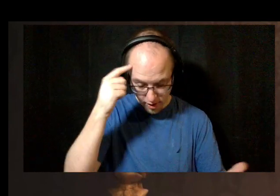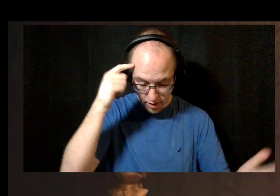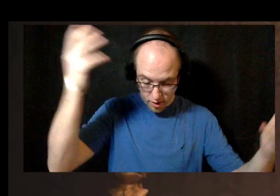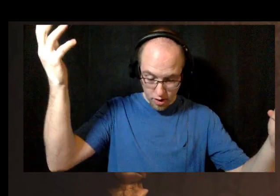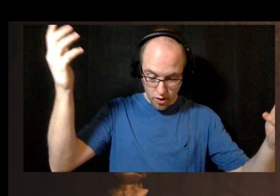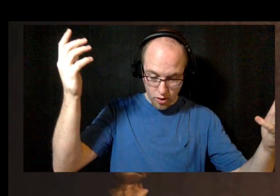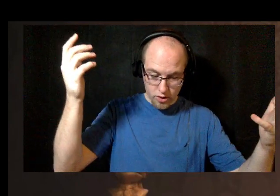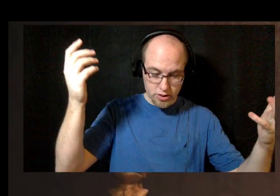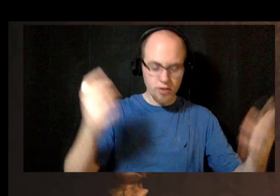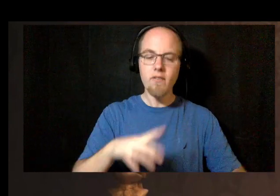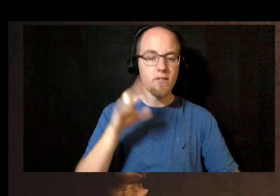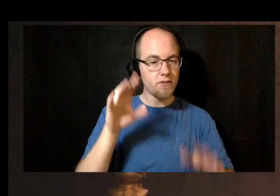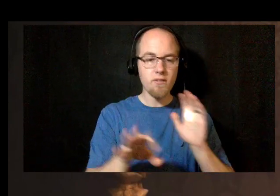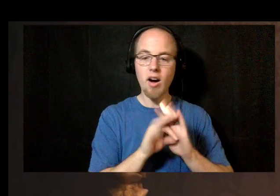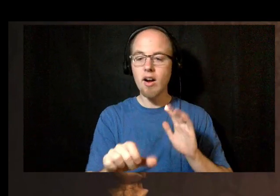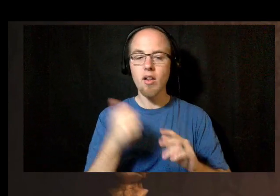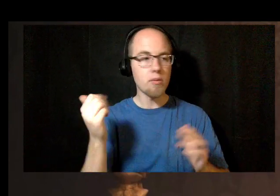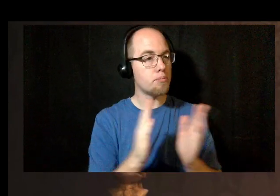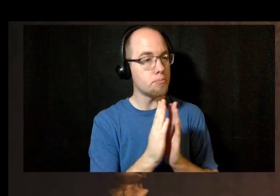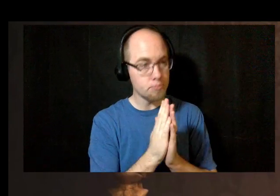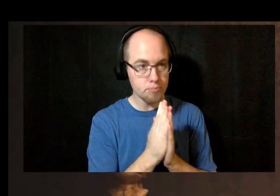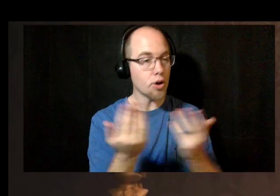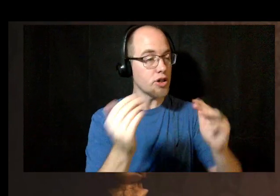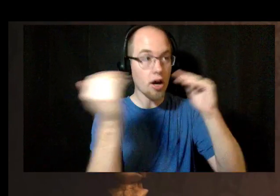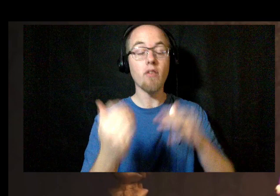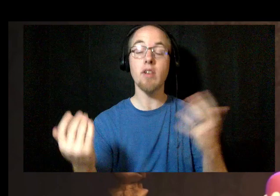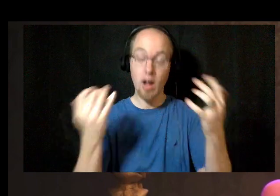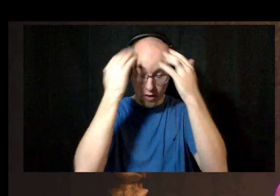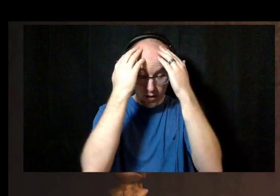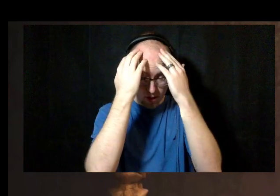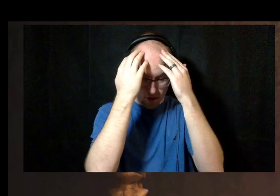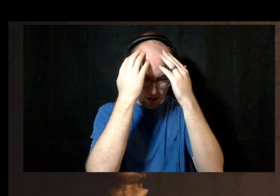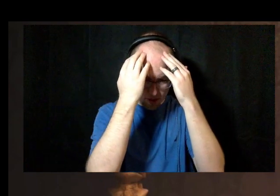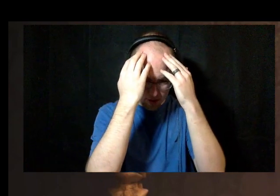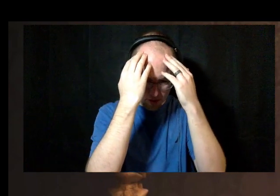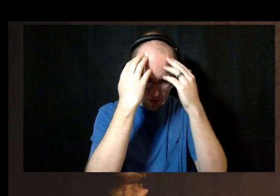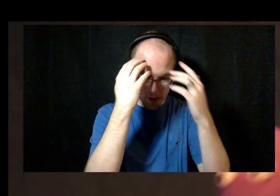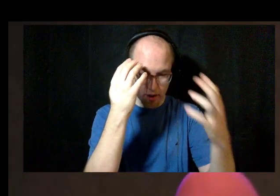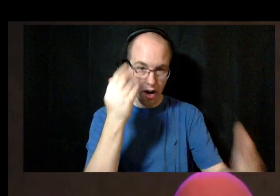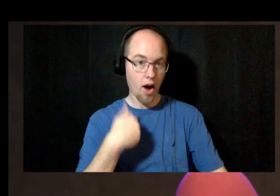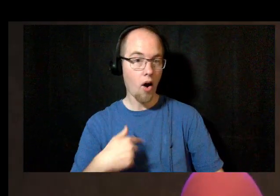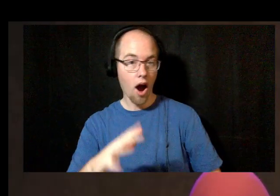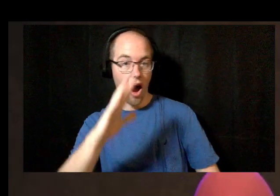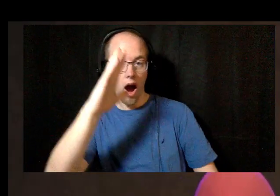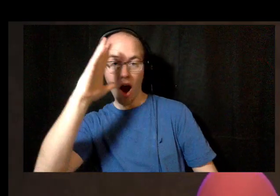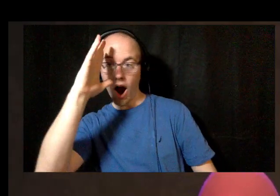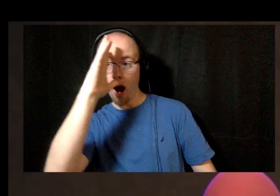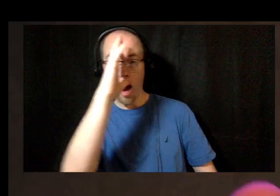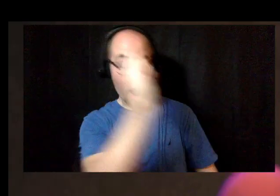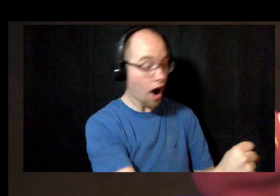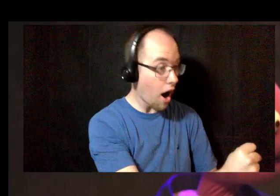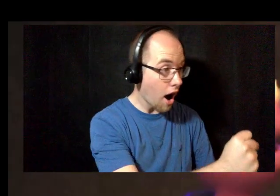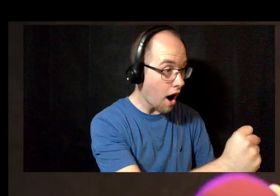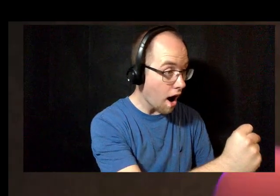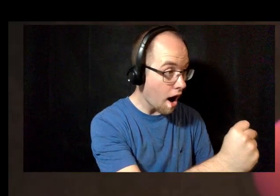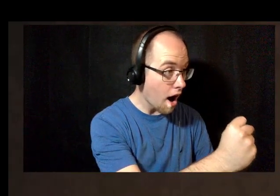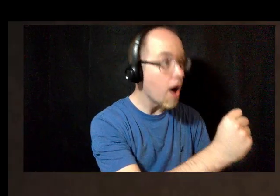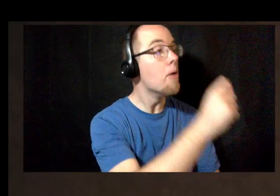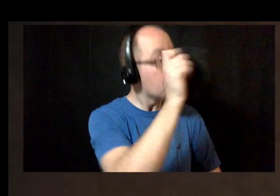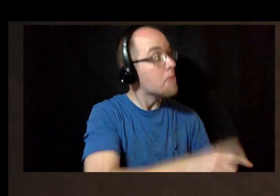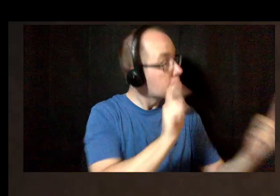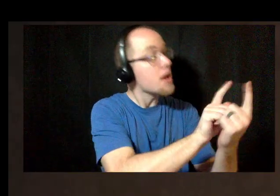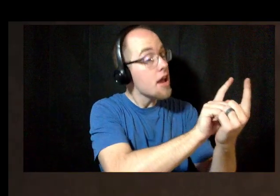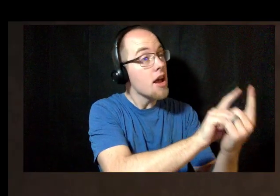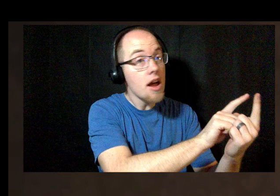I should just find another bookshelf at this point. But now I am fascinated by Morgan and I simply